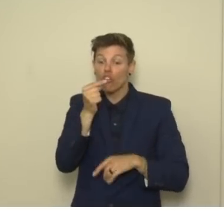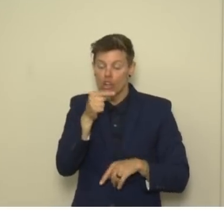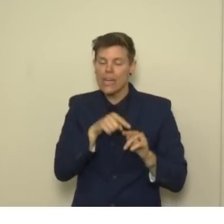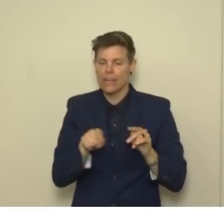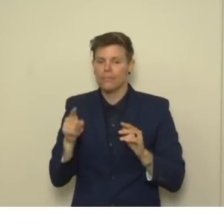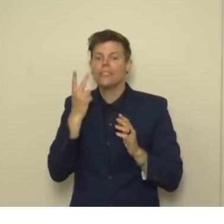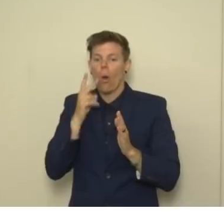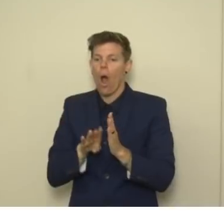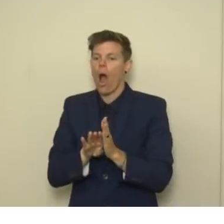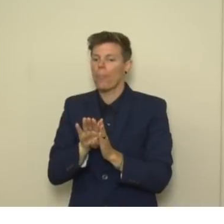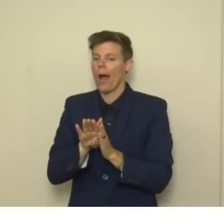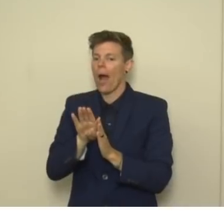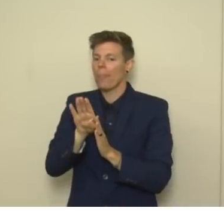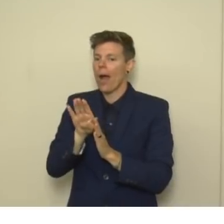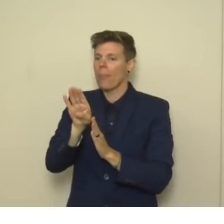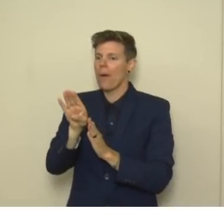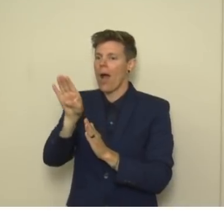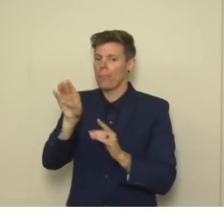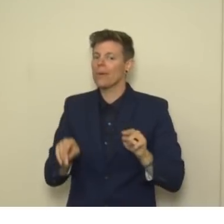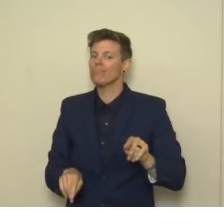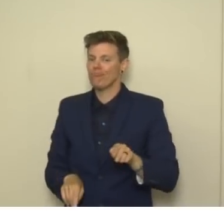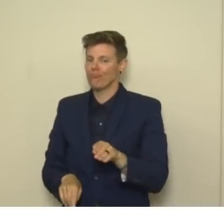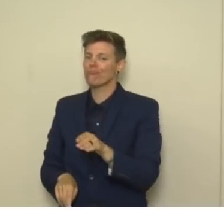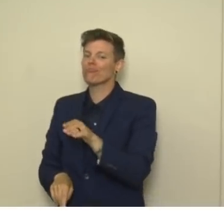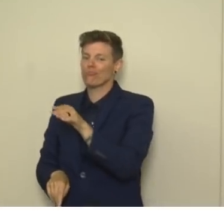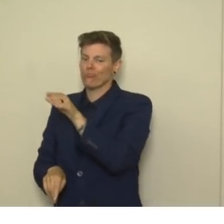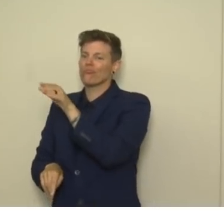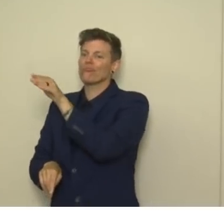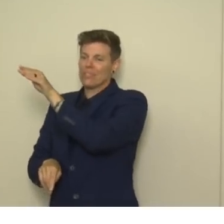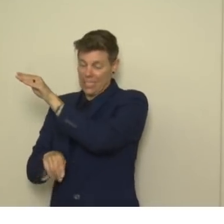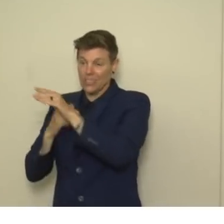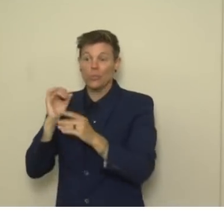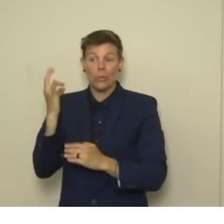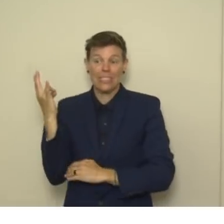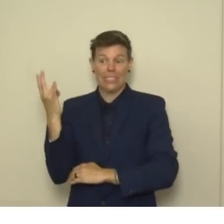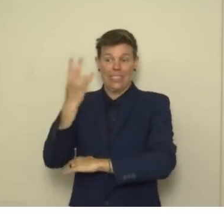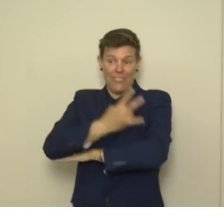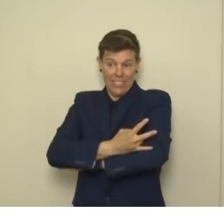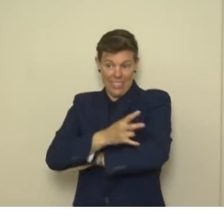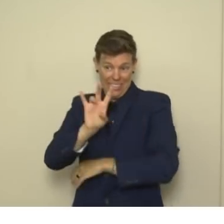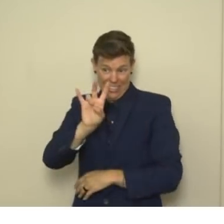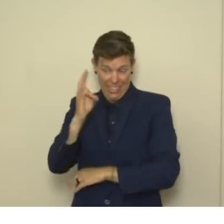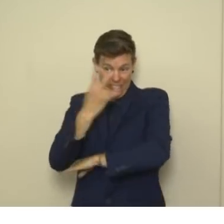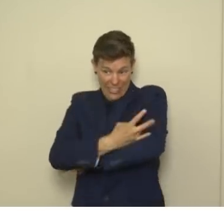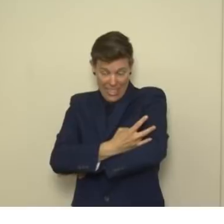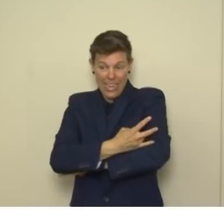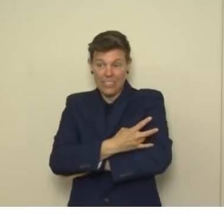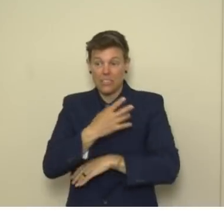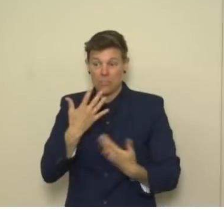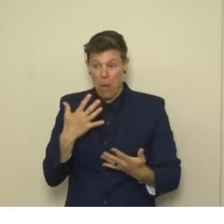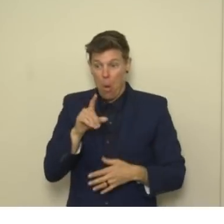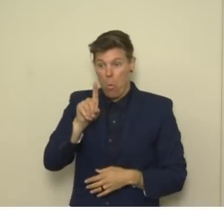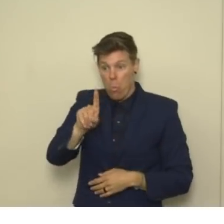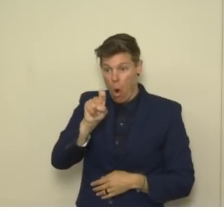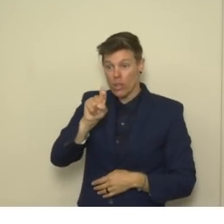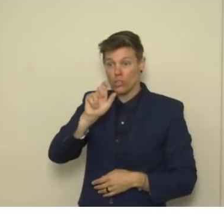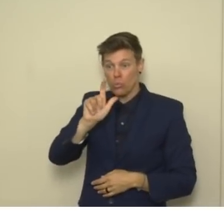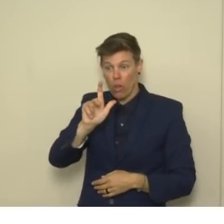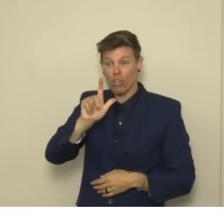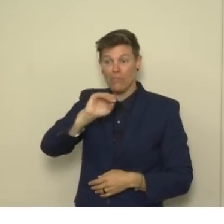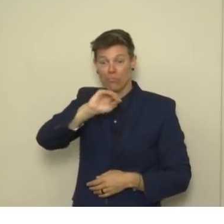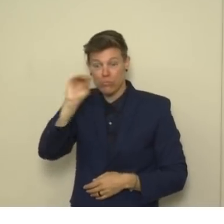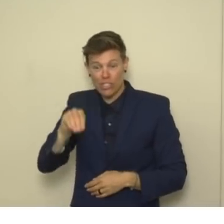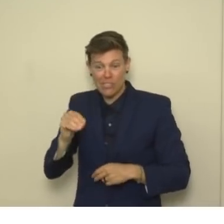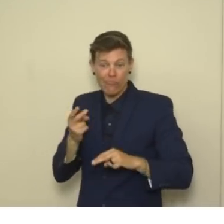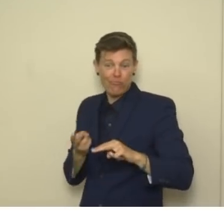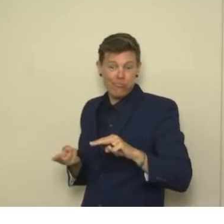increase. The 7-day rolling average ratio is more than doubled, 123% increase in the past 5 weeks. And I